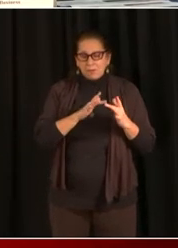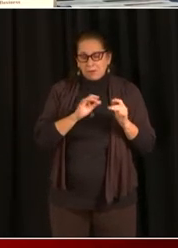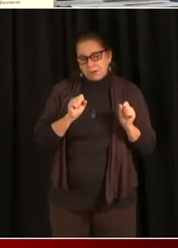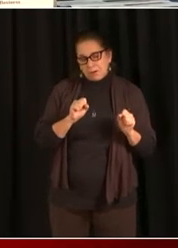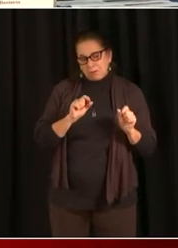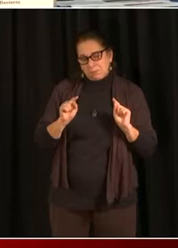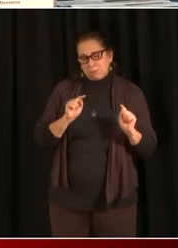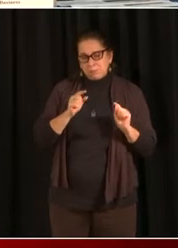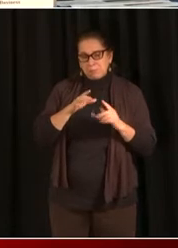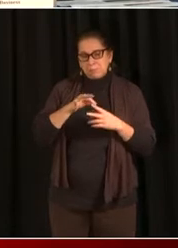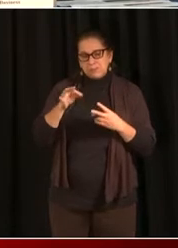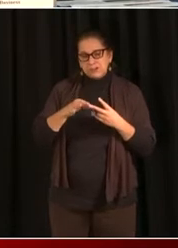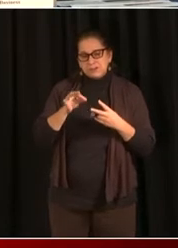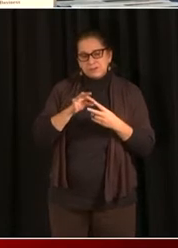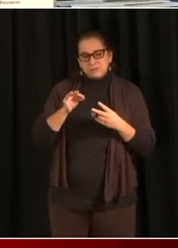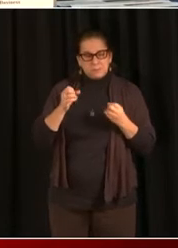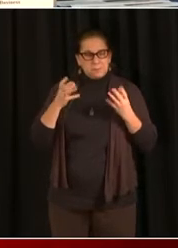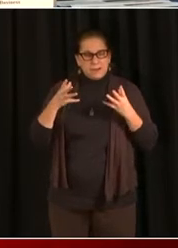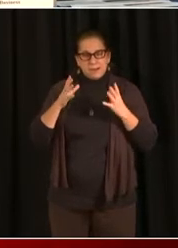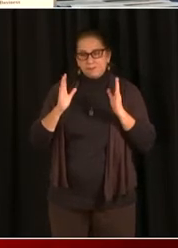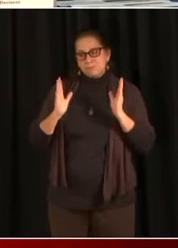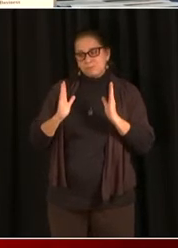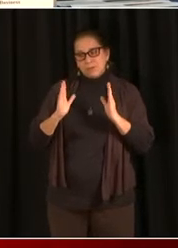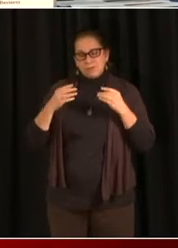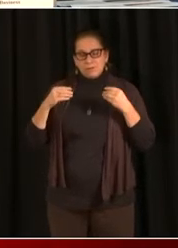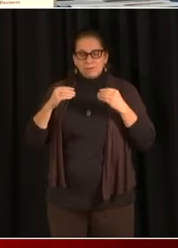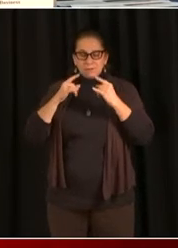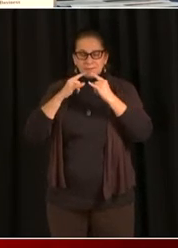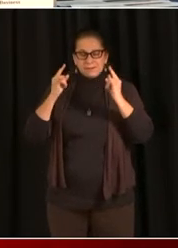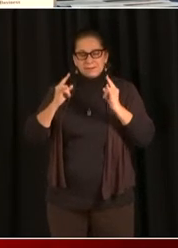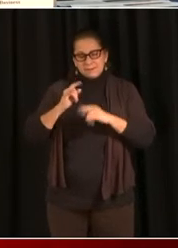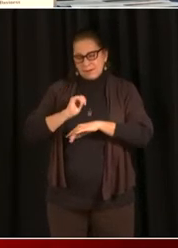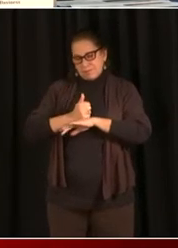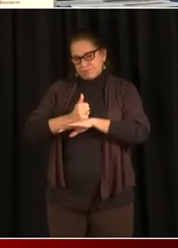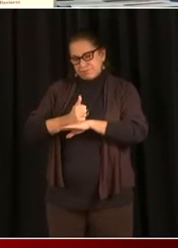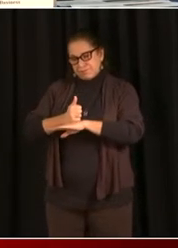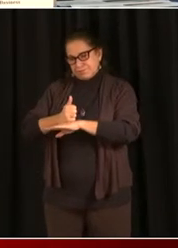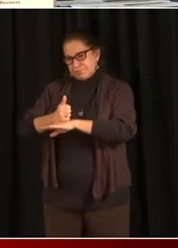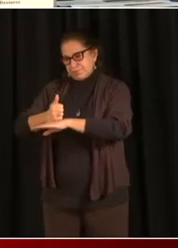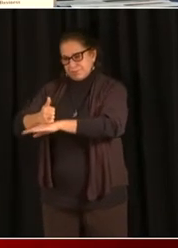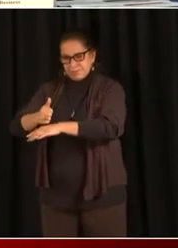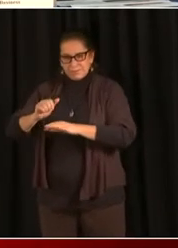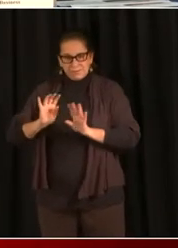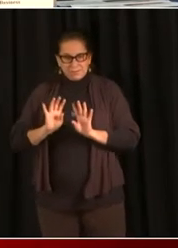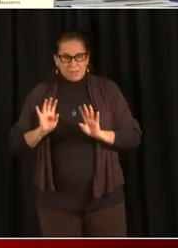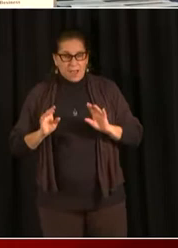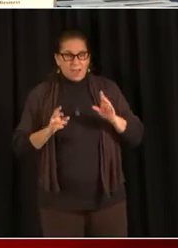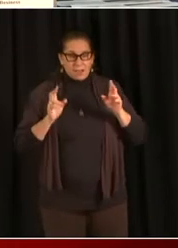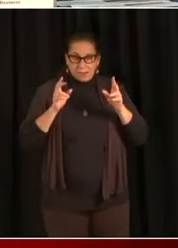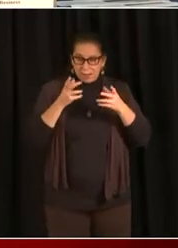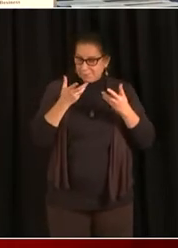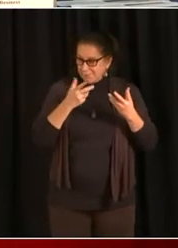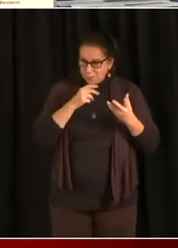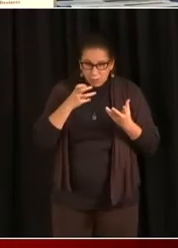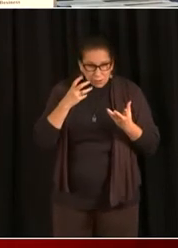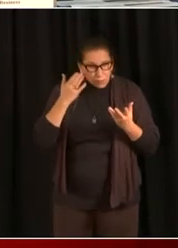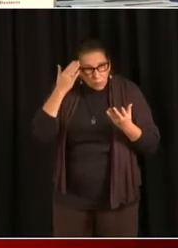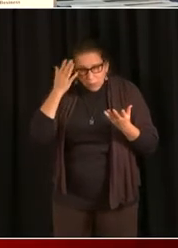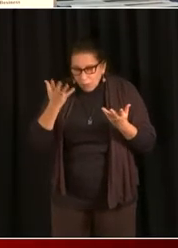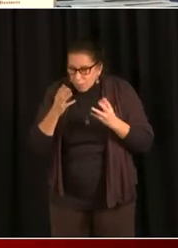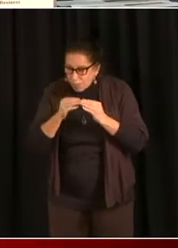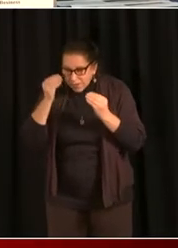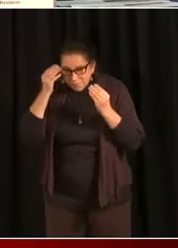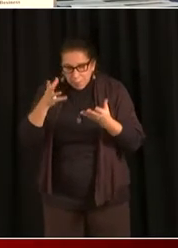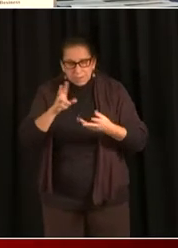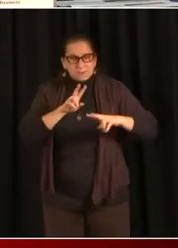local. And then when you do, hashtag iBuyDC, tell a friend, an online purchase counts too,